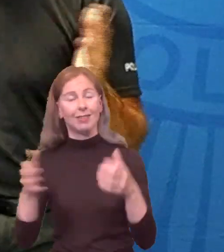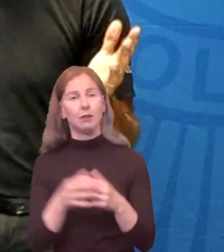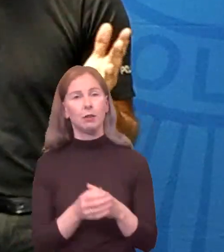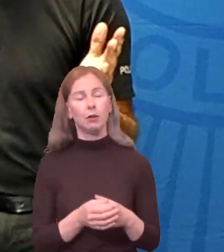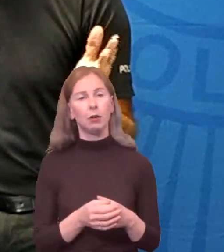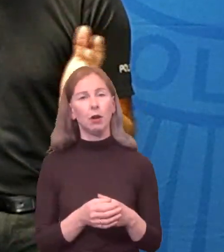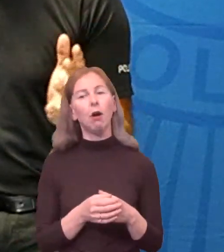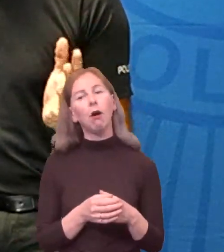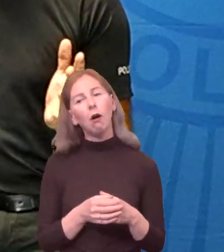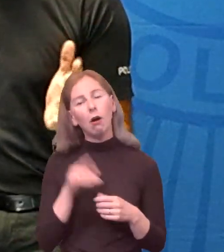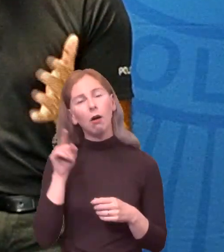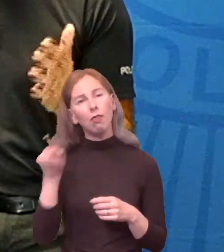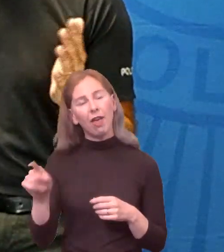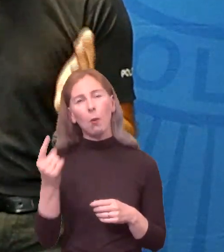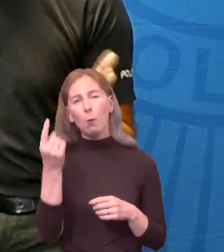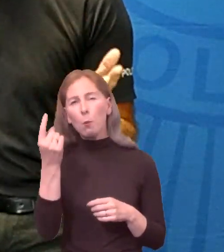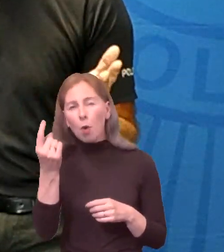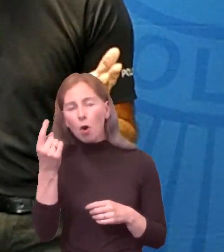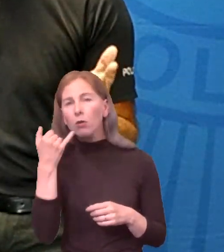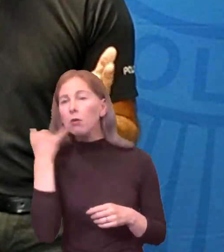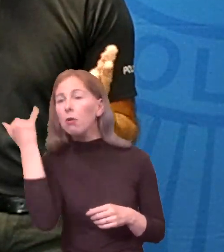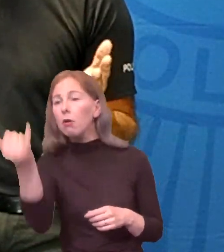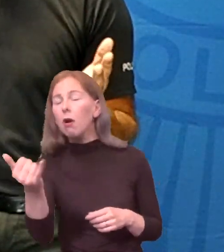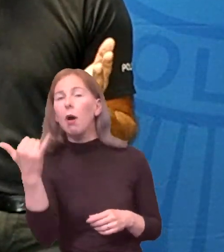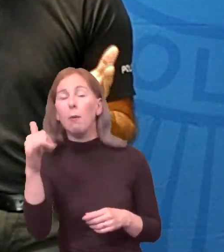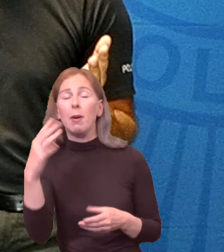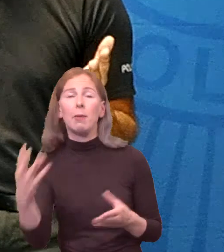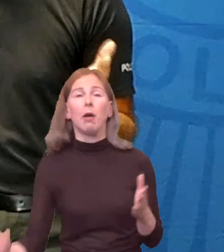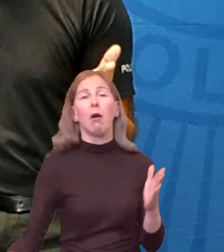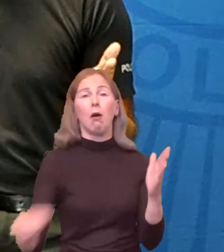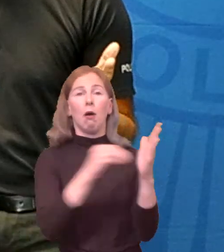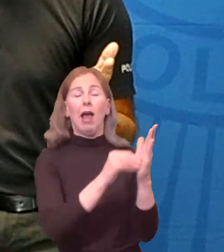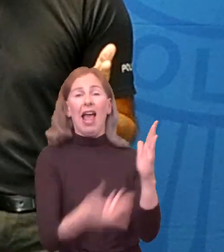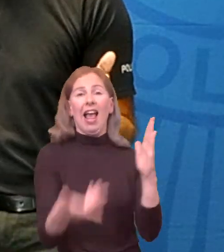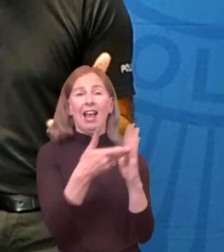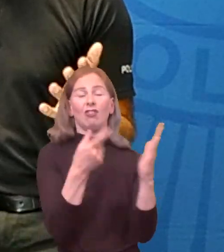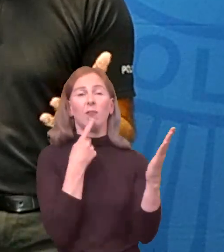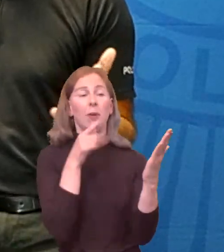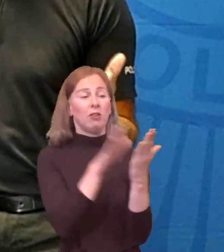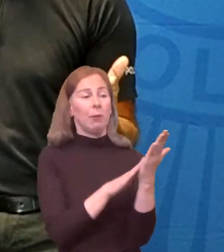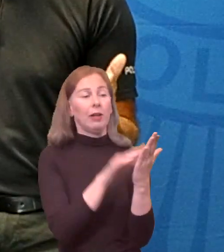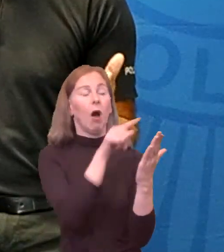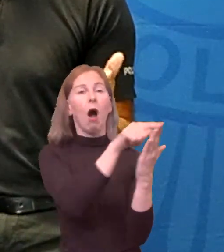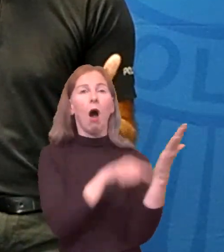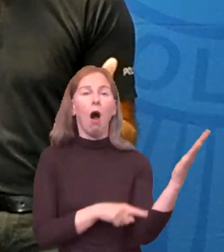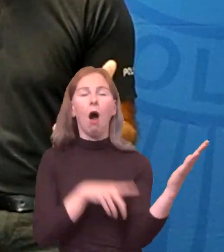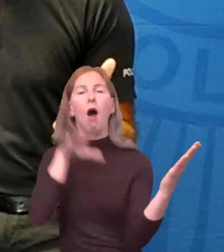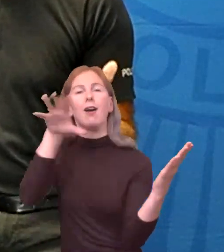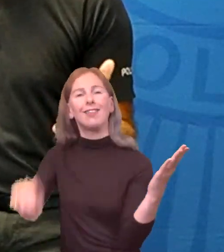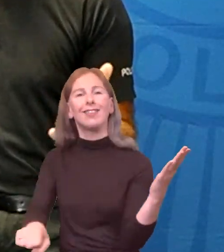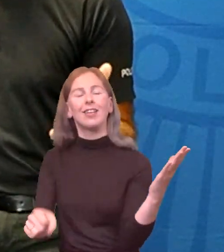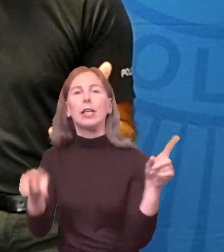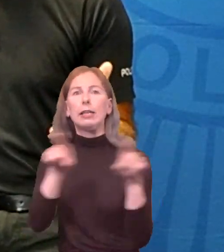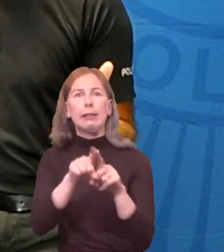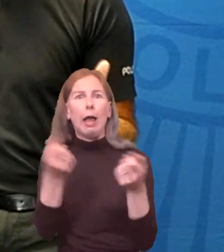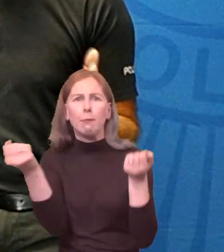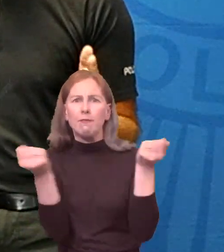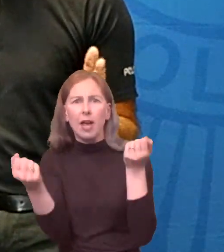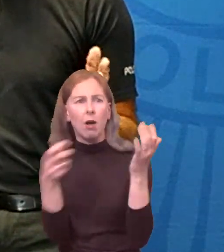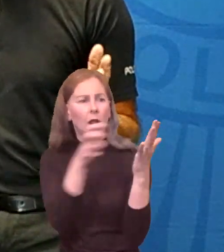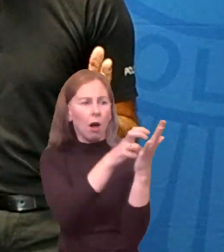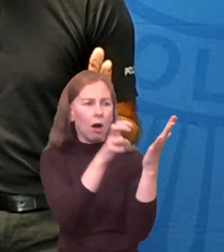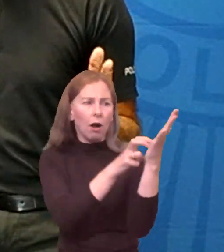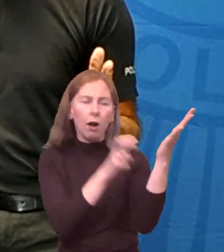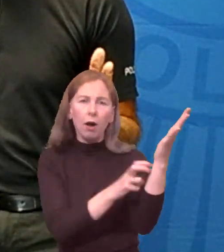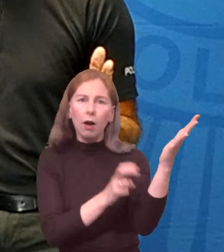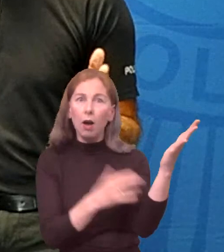the jigsaw that helps us target that particular vehicle, and that might save that one farmer or landowner quite